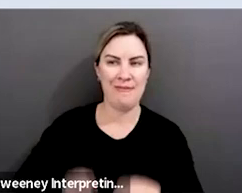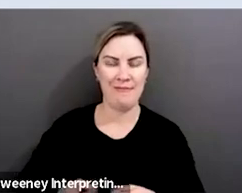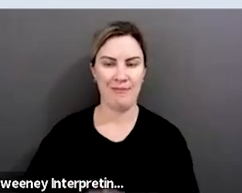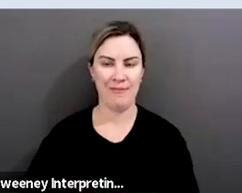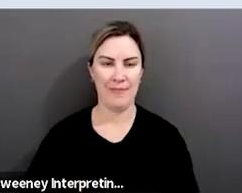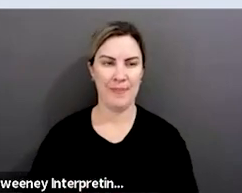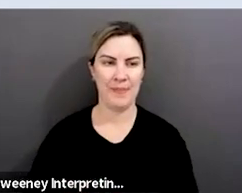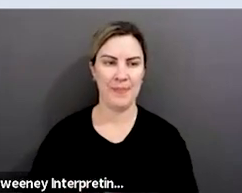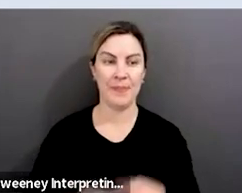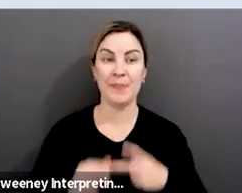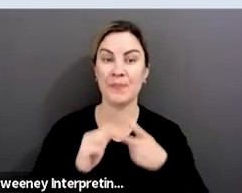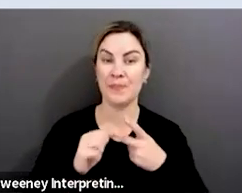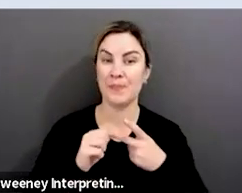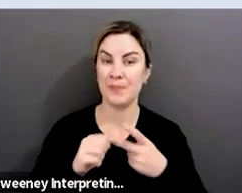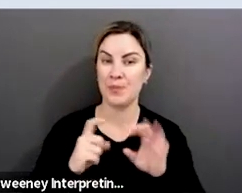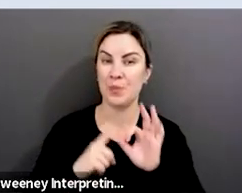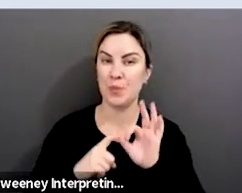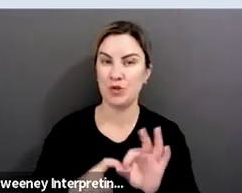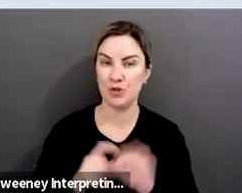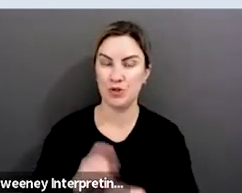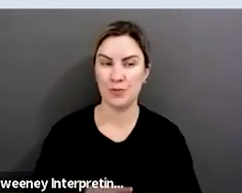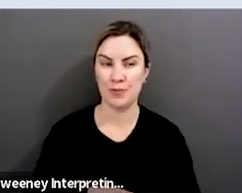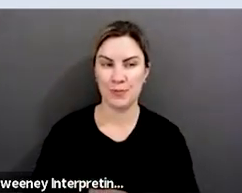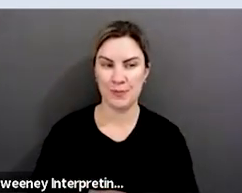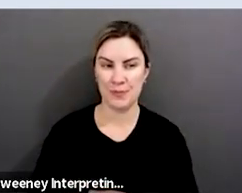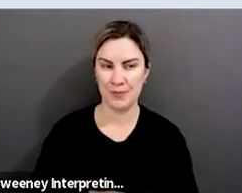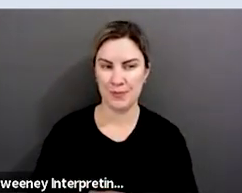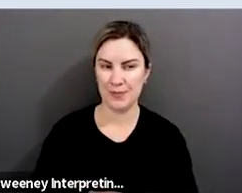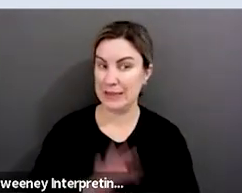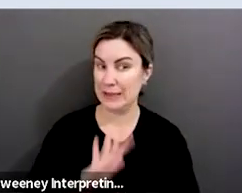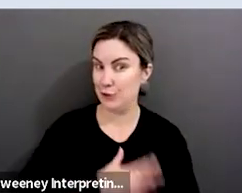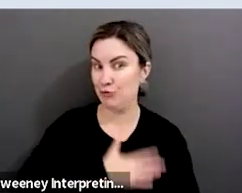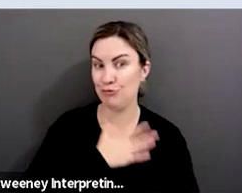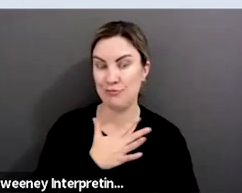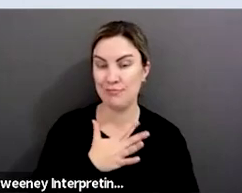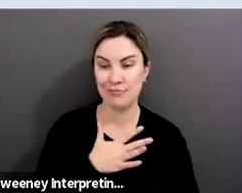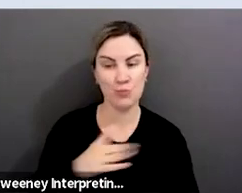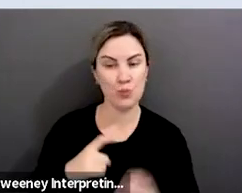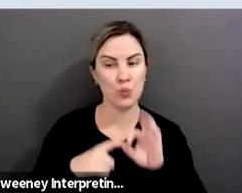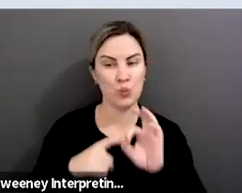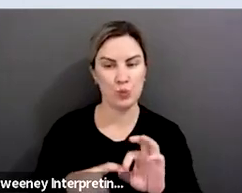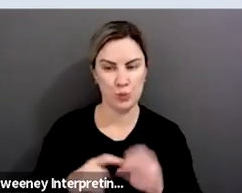question on our list is, this is so interesting because it's a question about